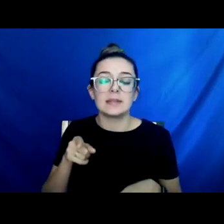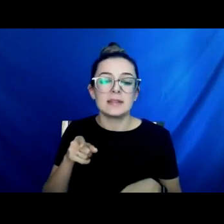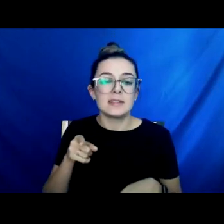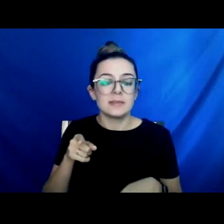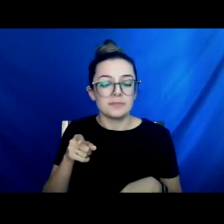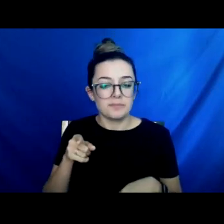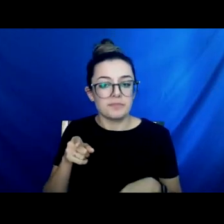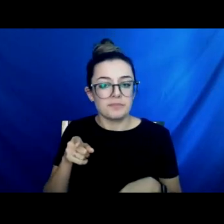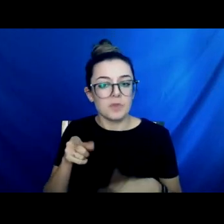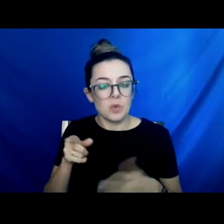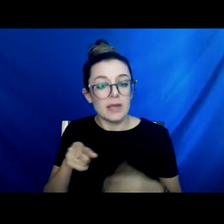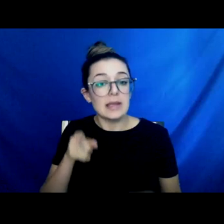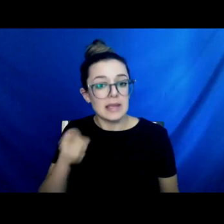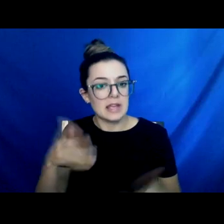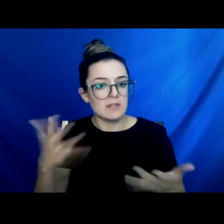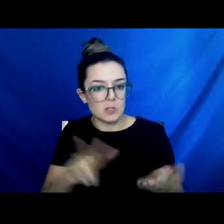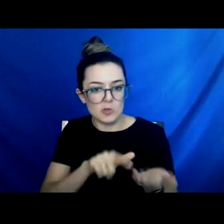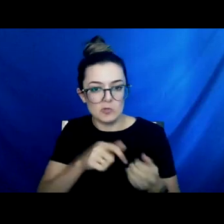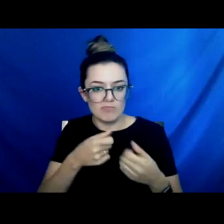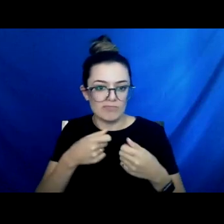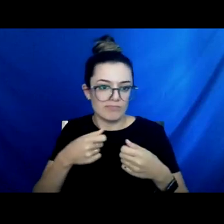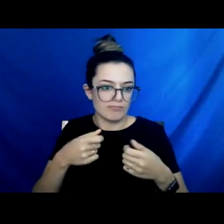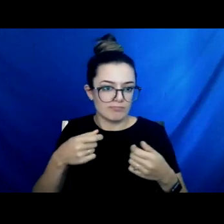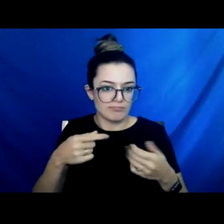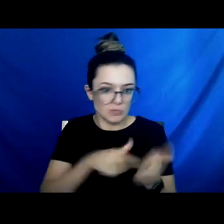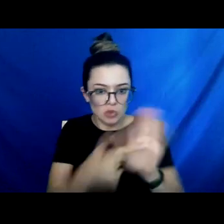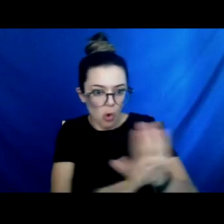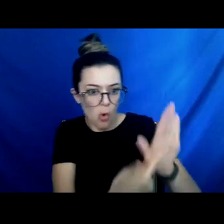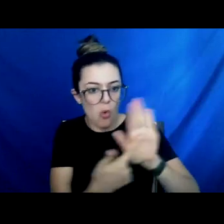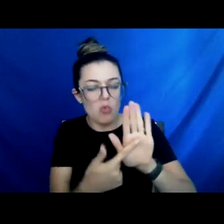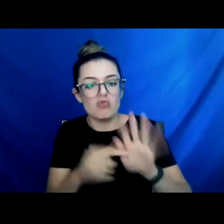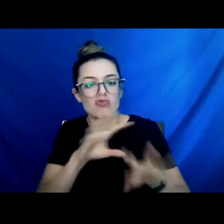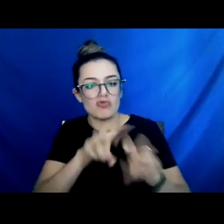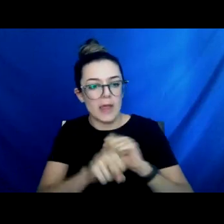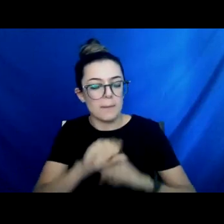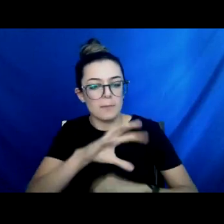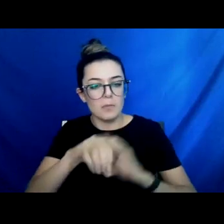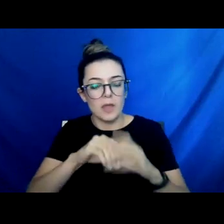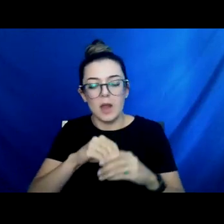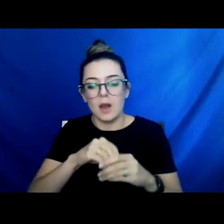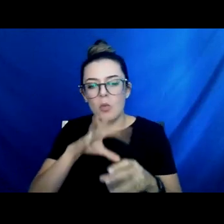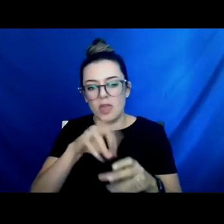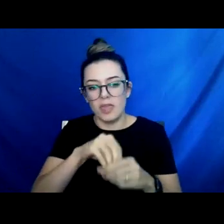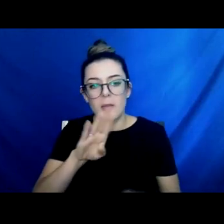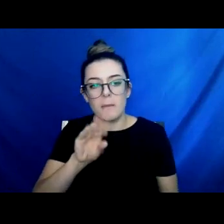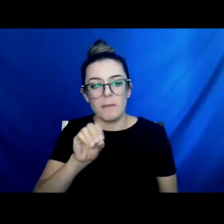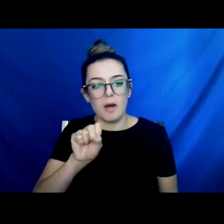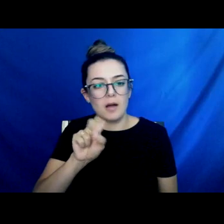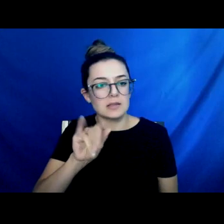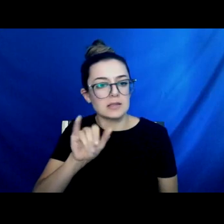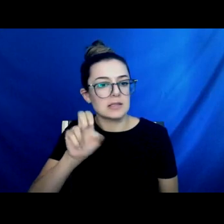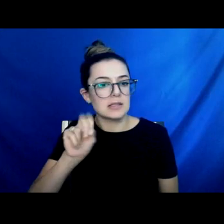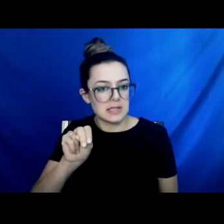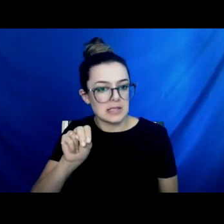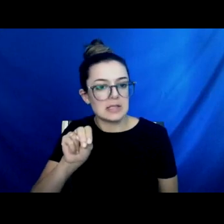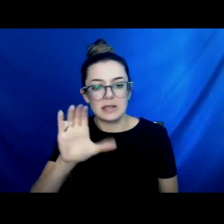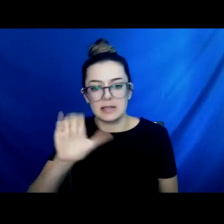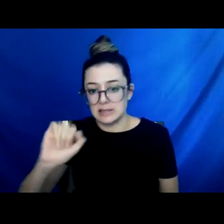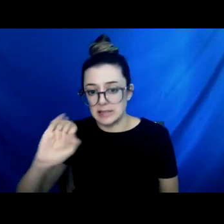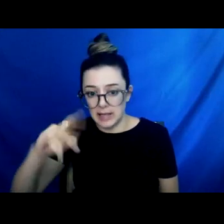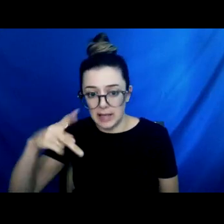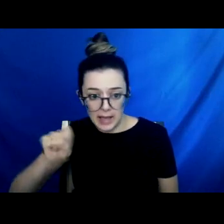on rape in the Bosnian War, the rape camps. He told me, I believe he was the first person to do what I was wondering whether